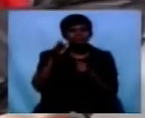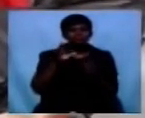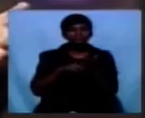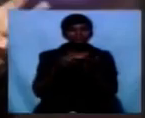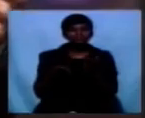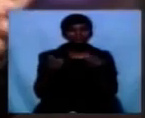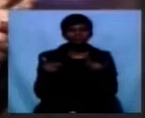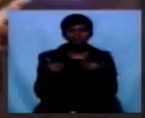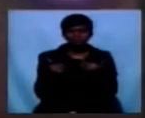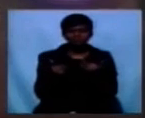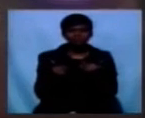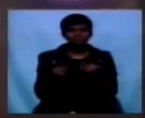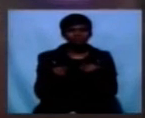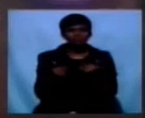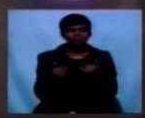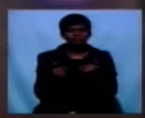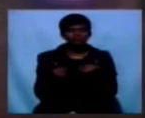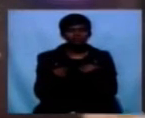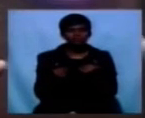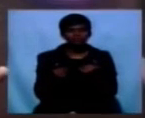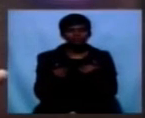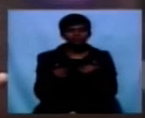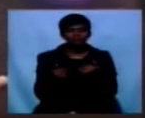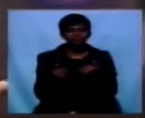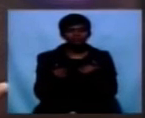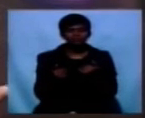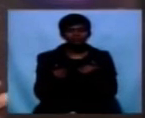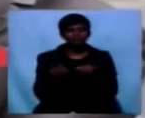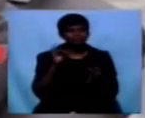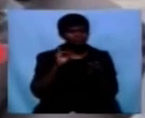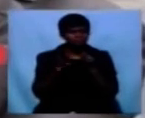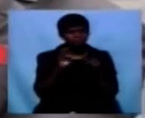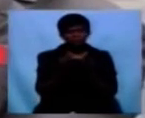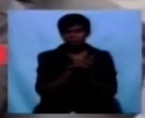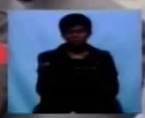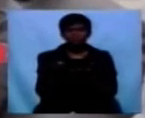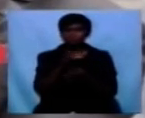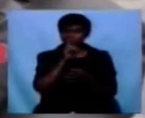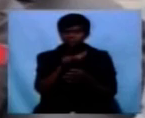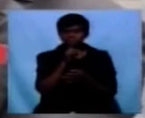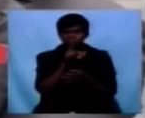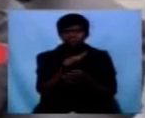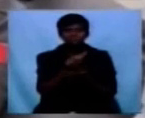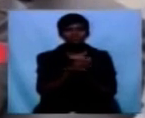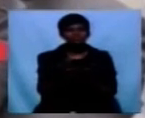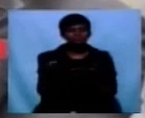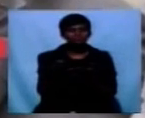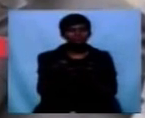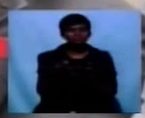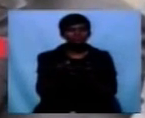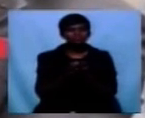we're taking long on this, but you still want to be fired, not to leave on your own. If I fail, surely,